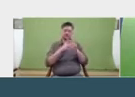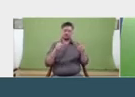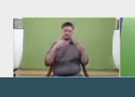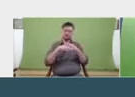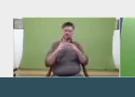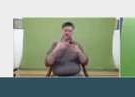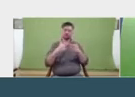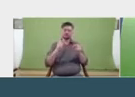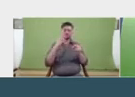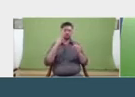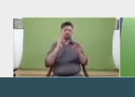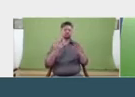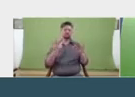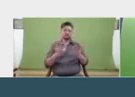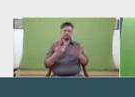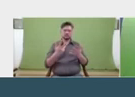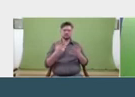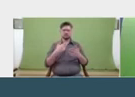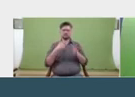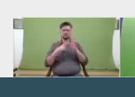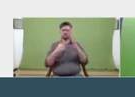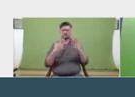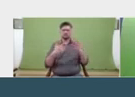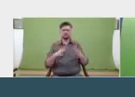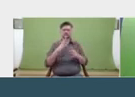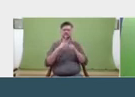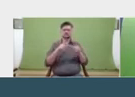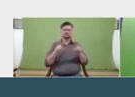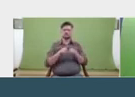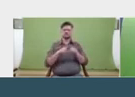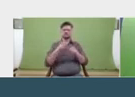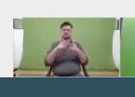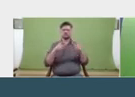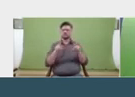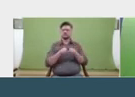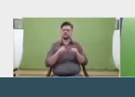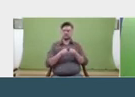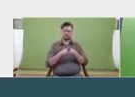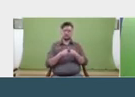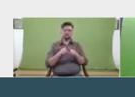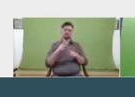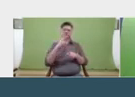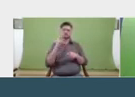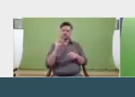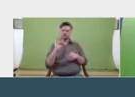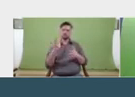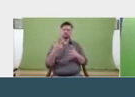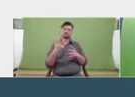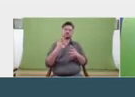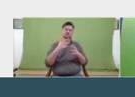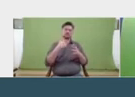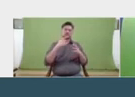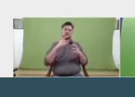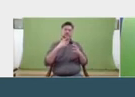show that sign language is a language like any other language first second this cannot be done just by studying literature or people's